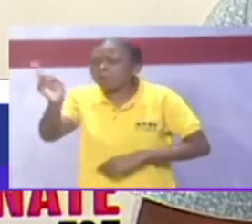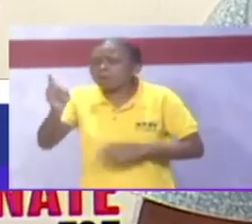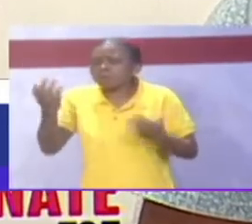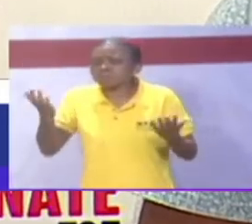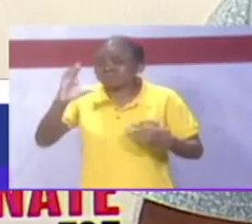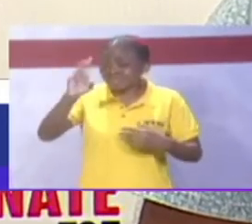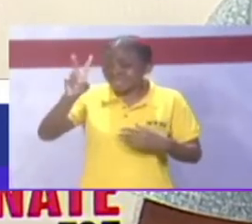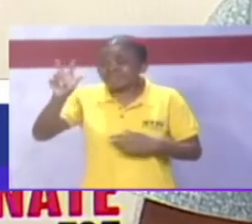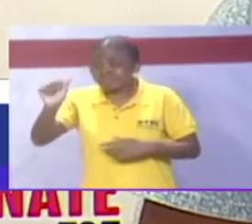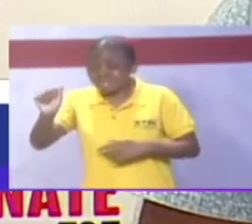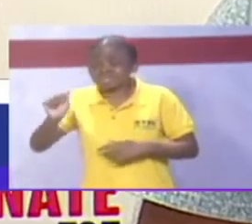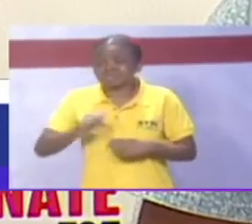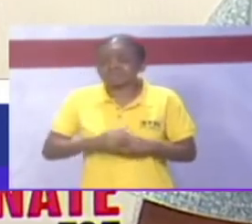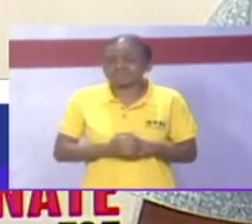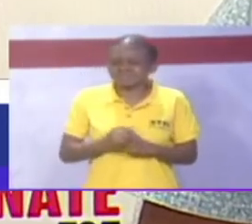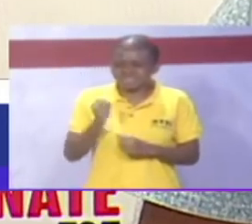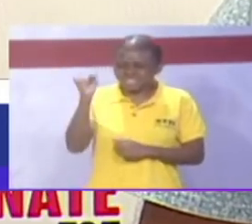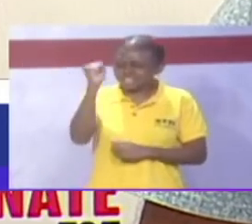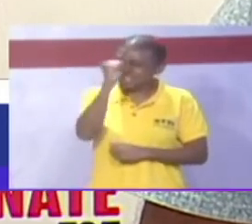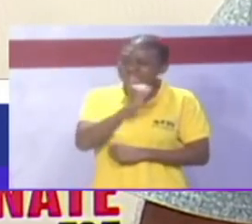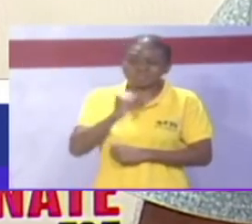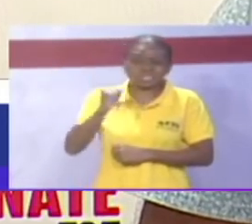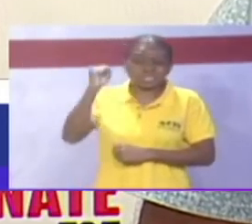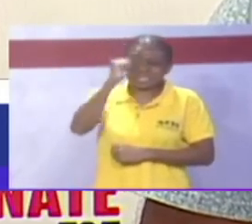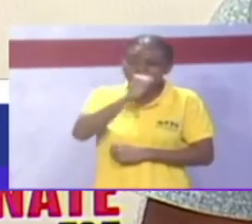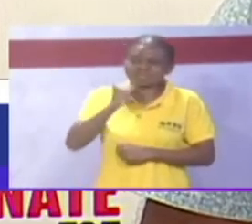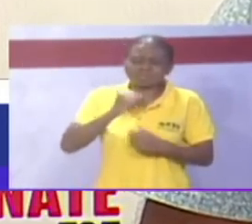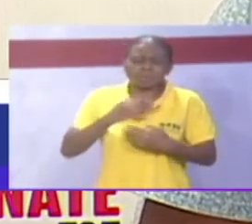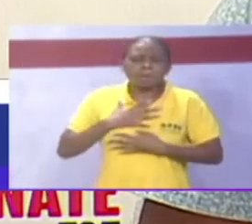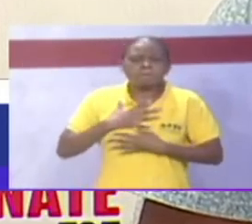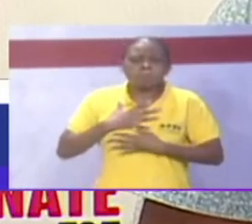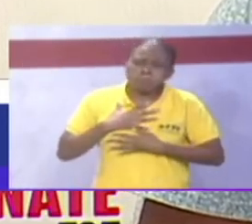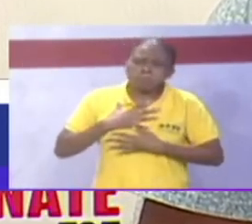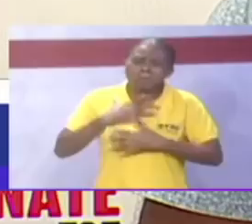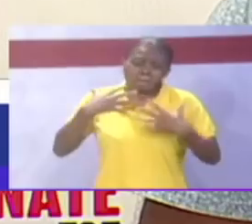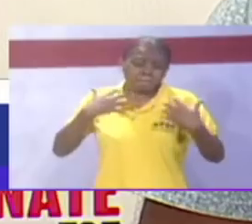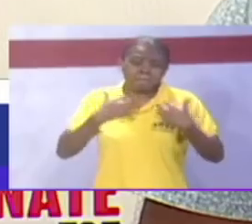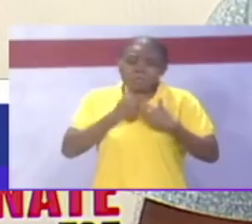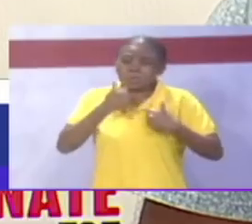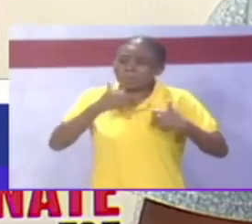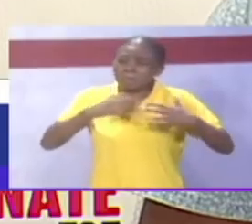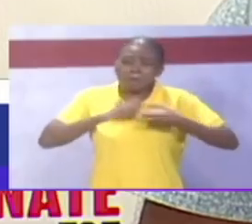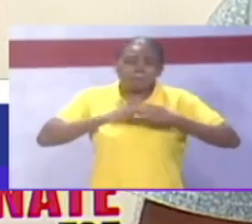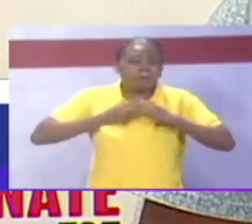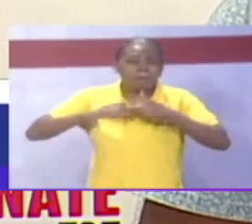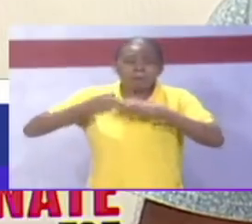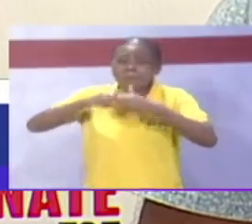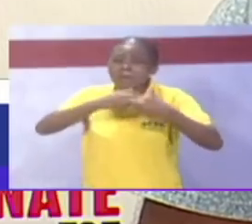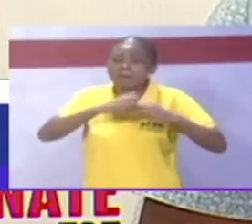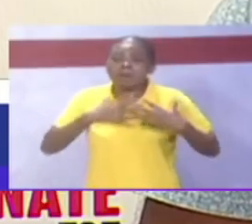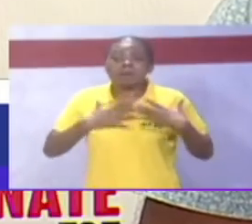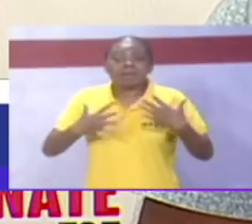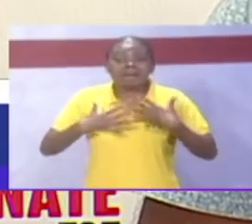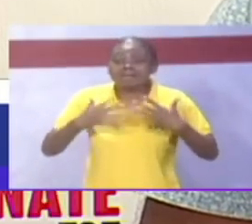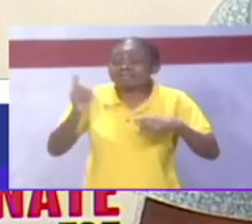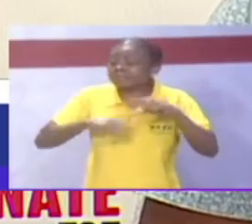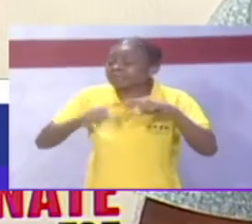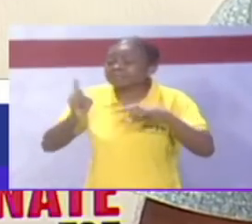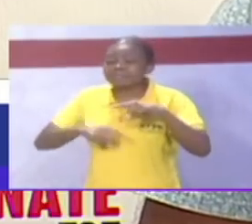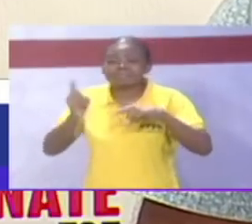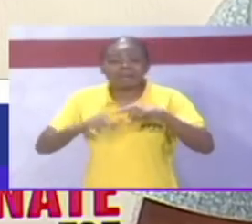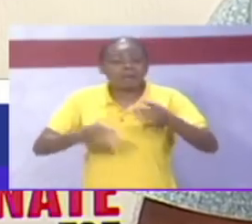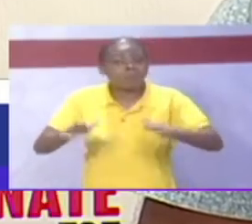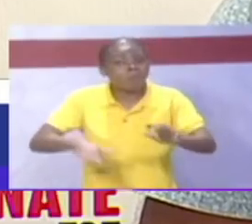with severe breathing problems. I couldn't walk 5 steps